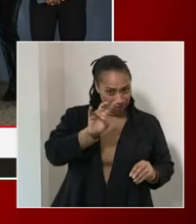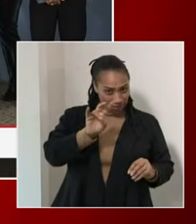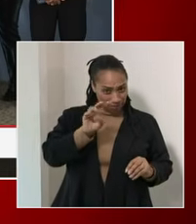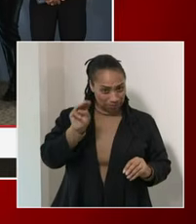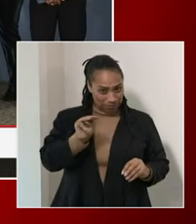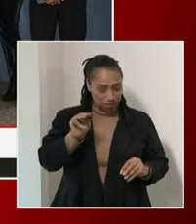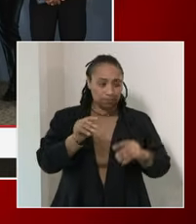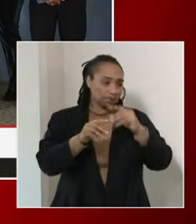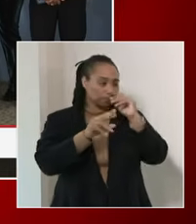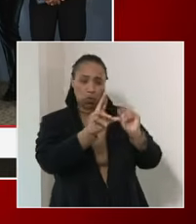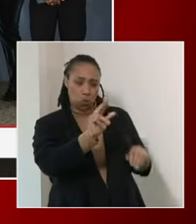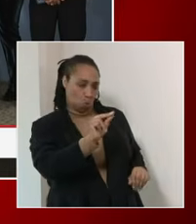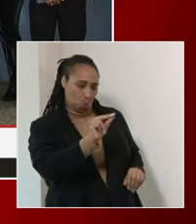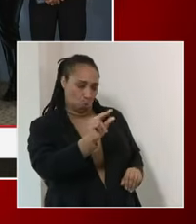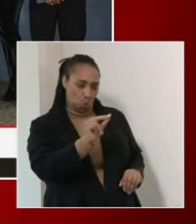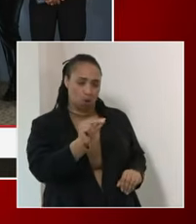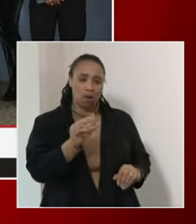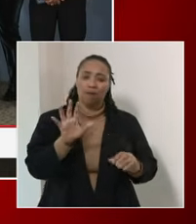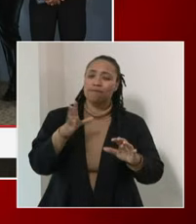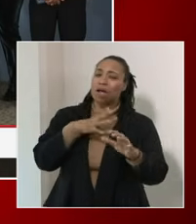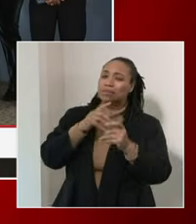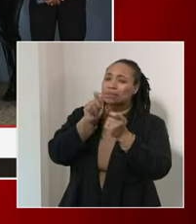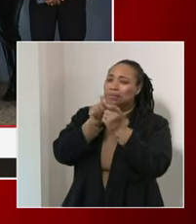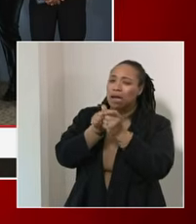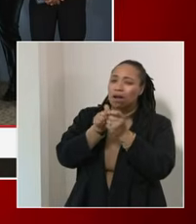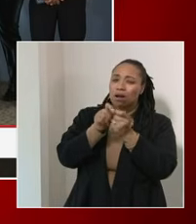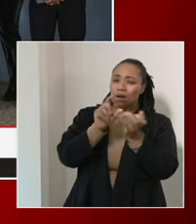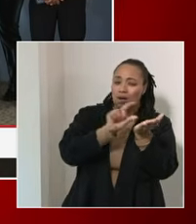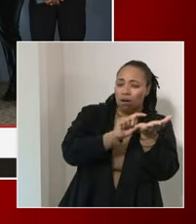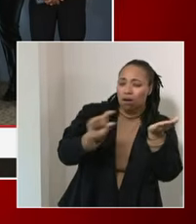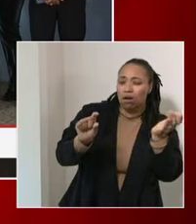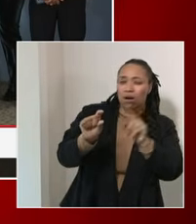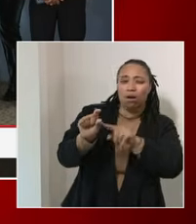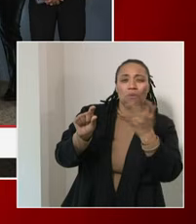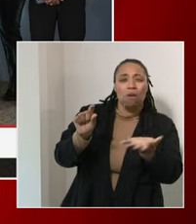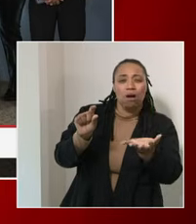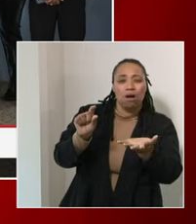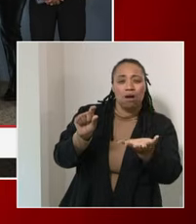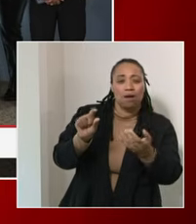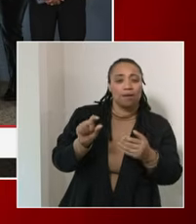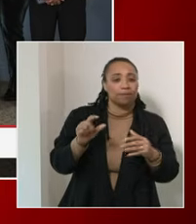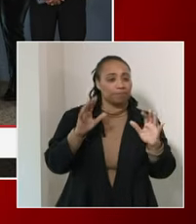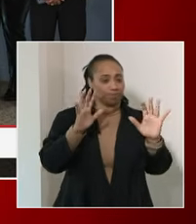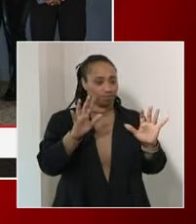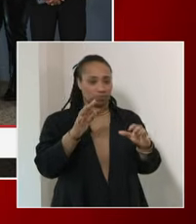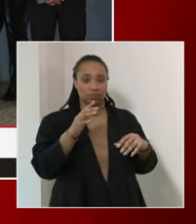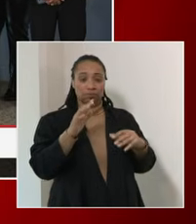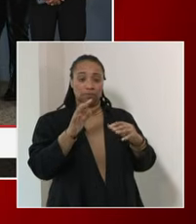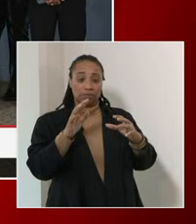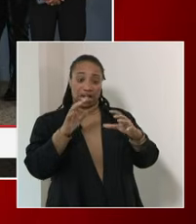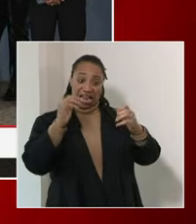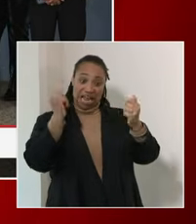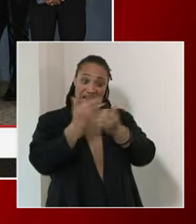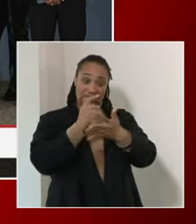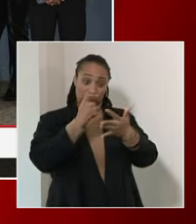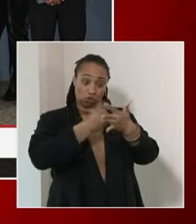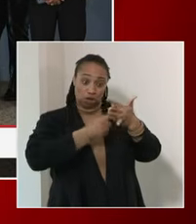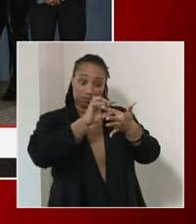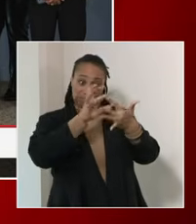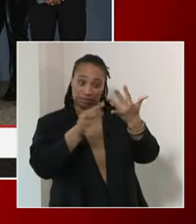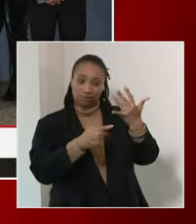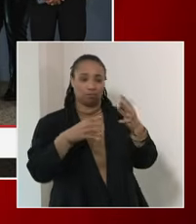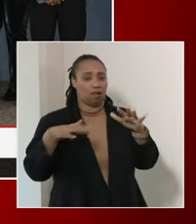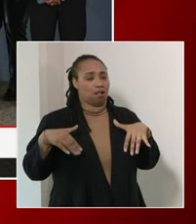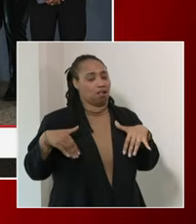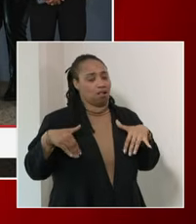we won't be able to. We won't even finish summarizing until we're finished the response. Yes.